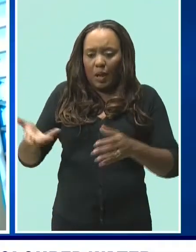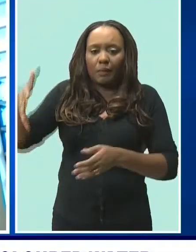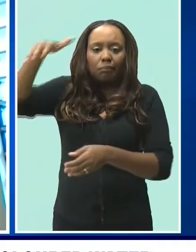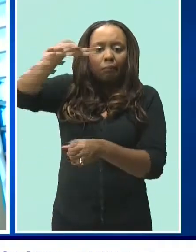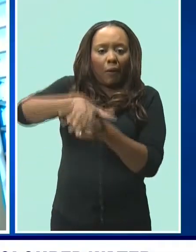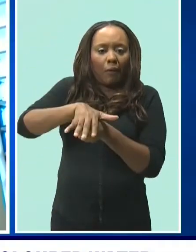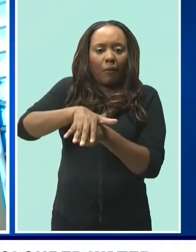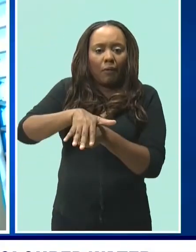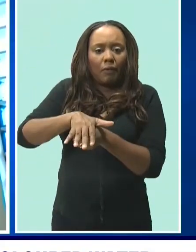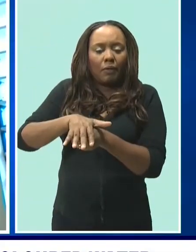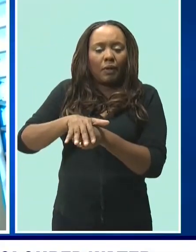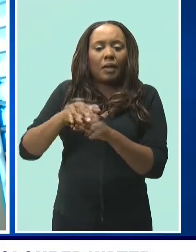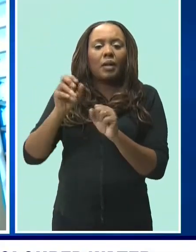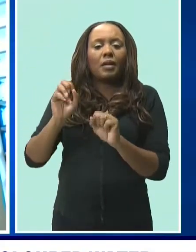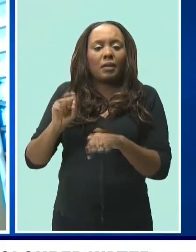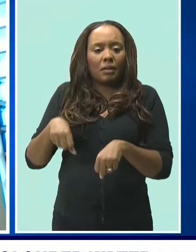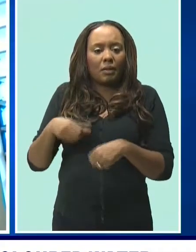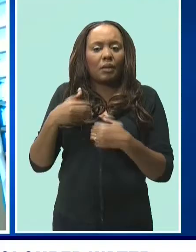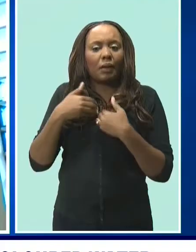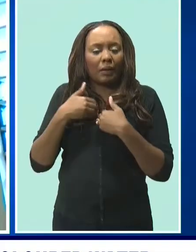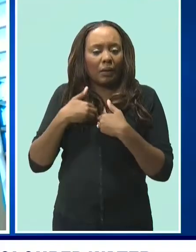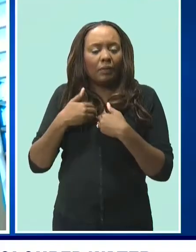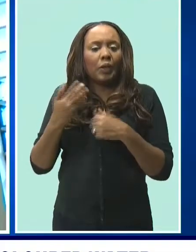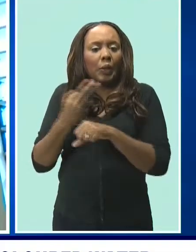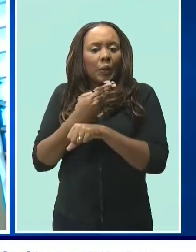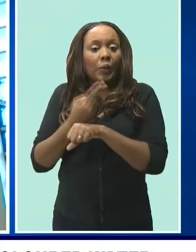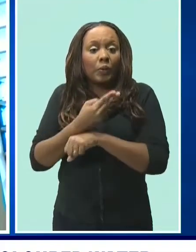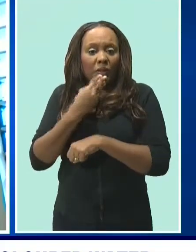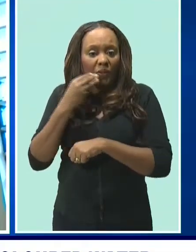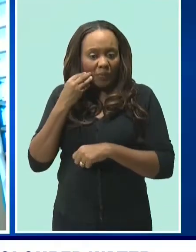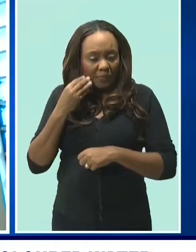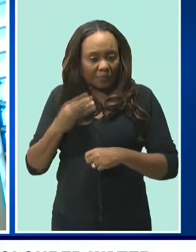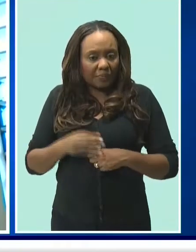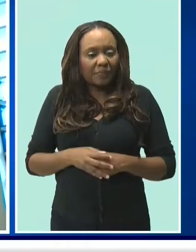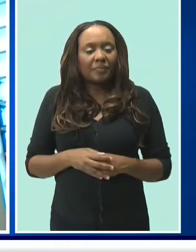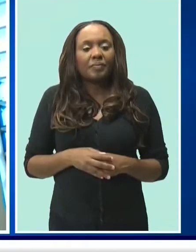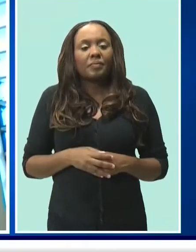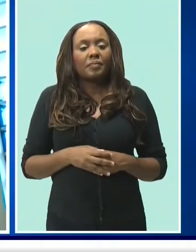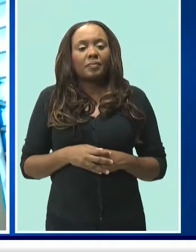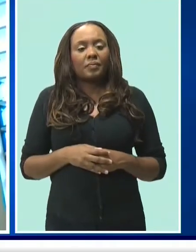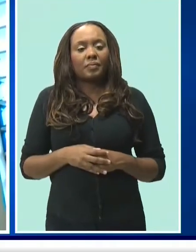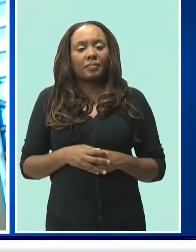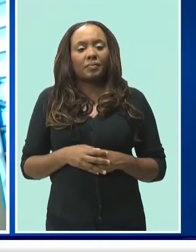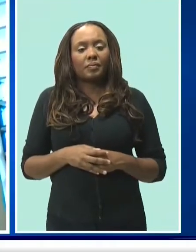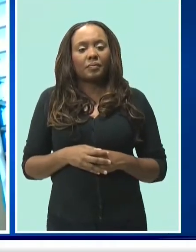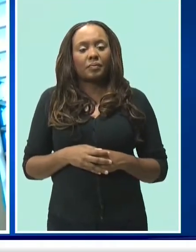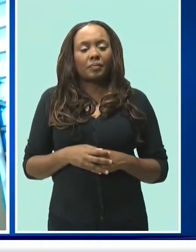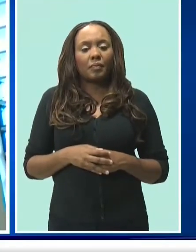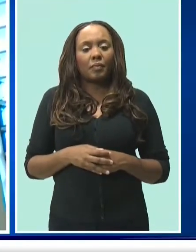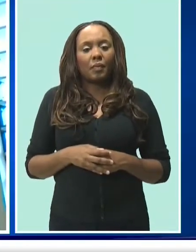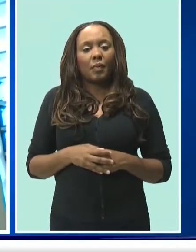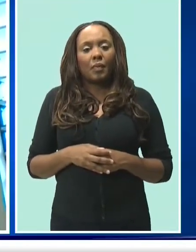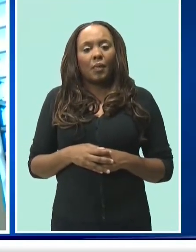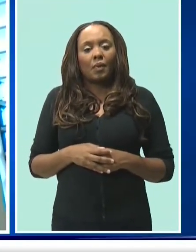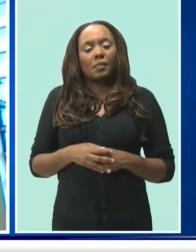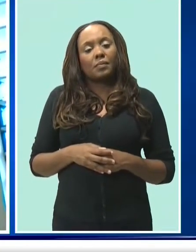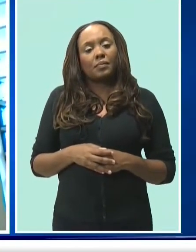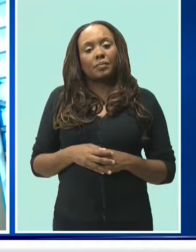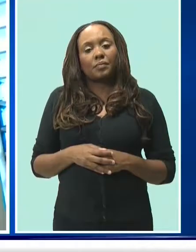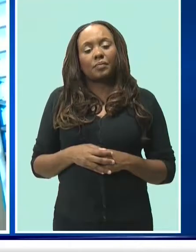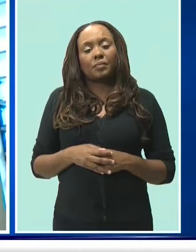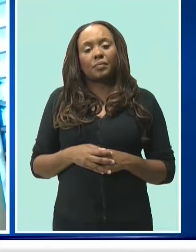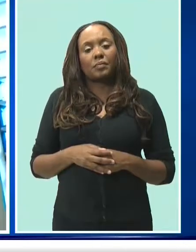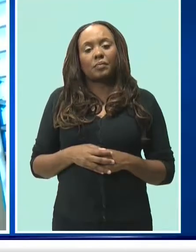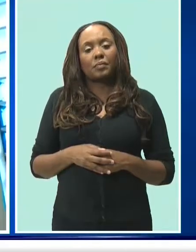you require for potable uses. And the amount that is currently being delivered by